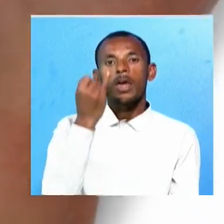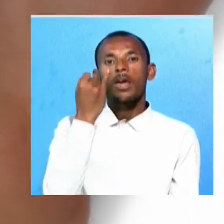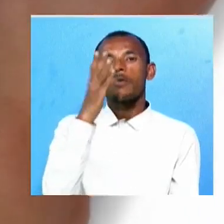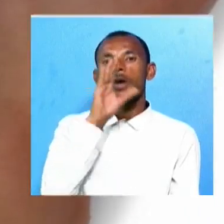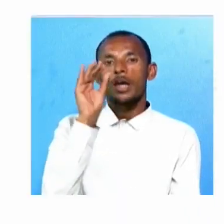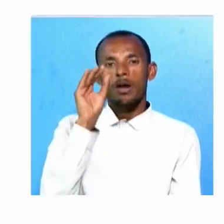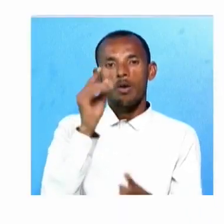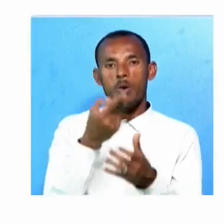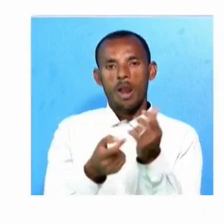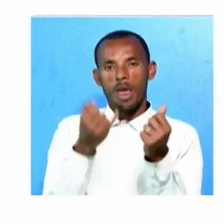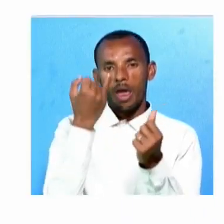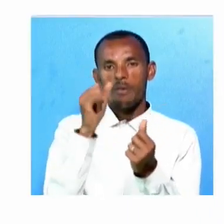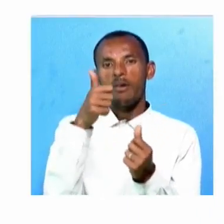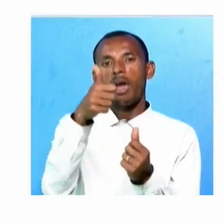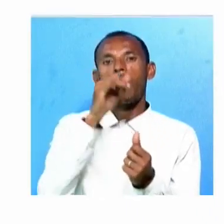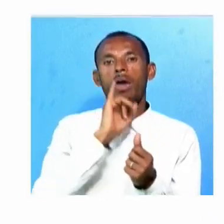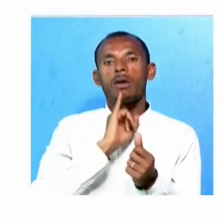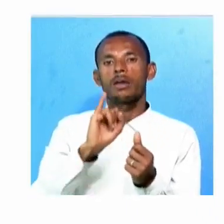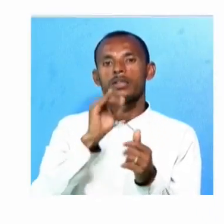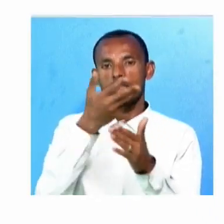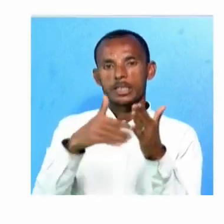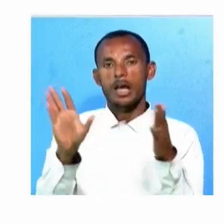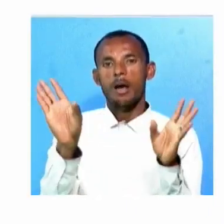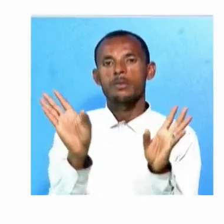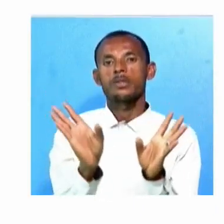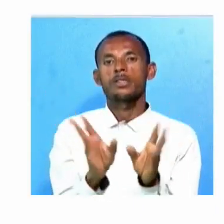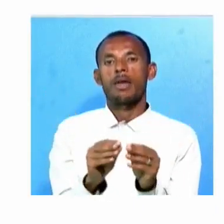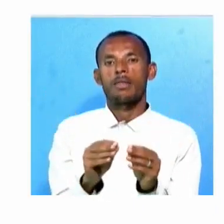A is subset. A is a